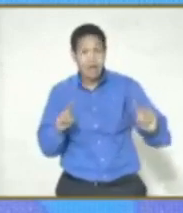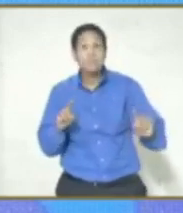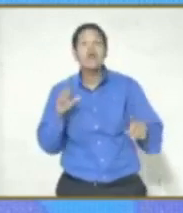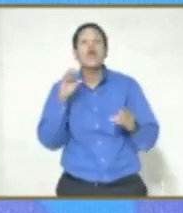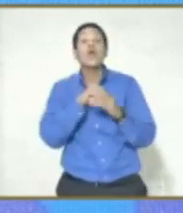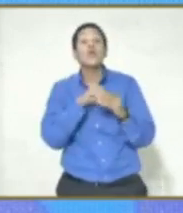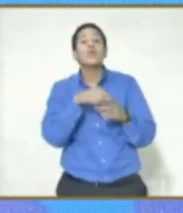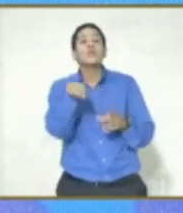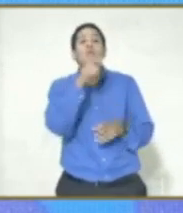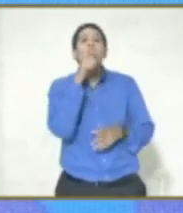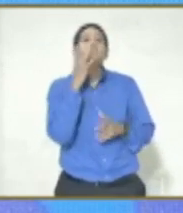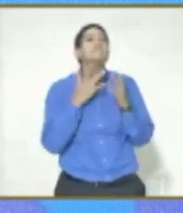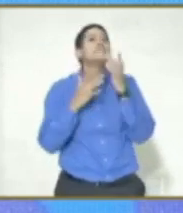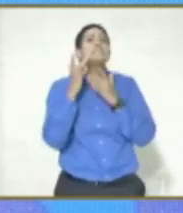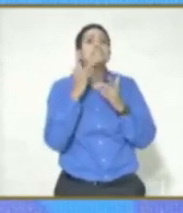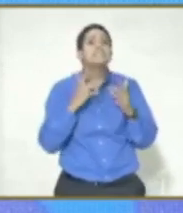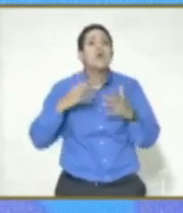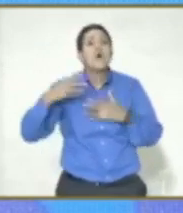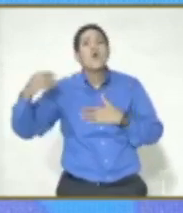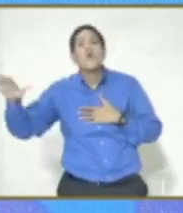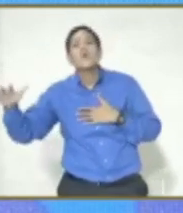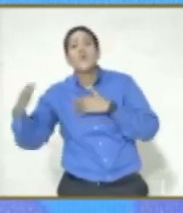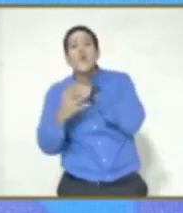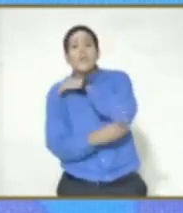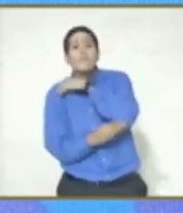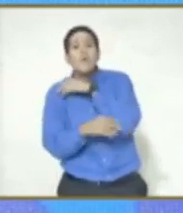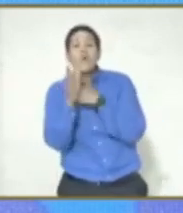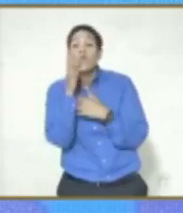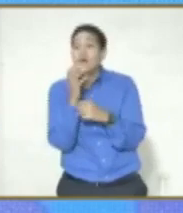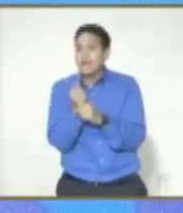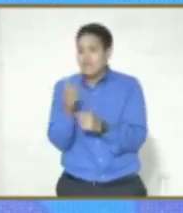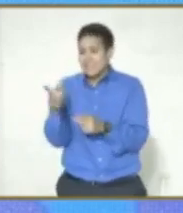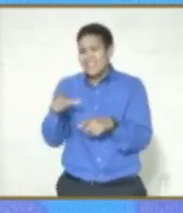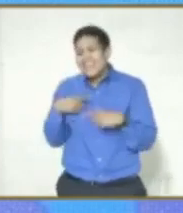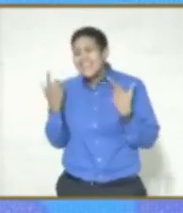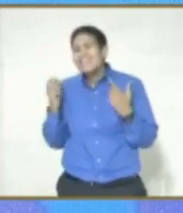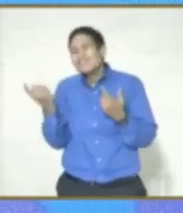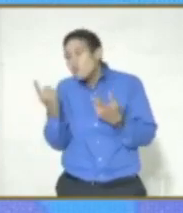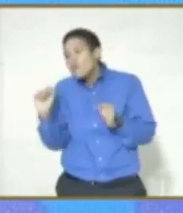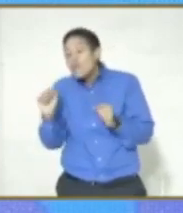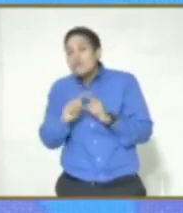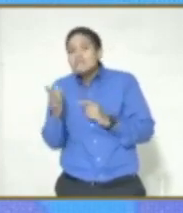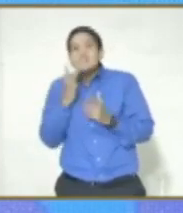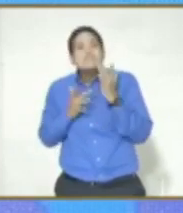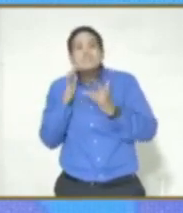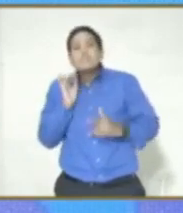outdoor poor who are receiving financial assistance,